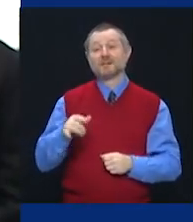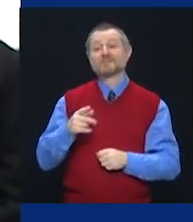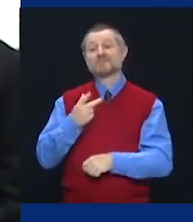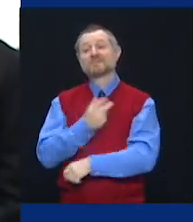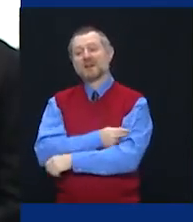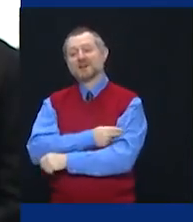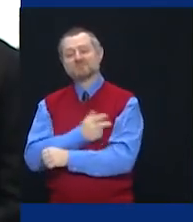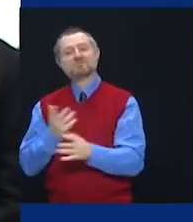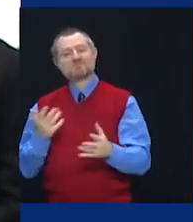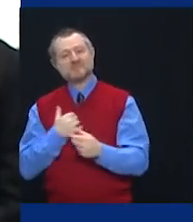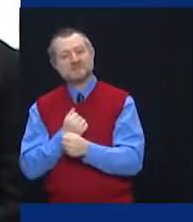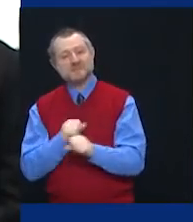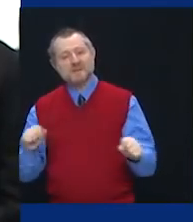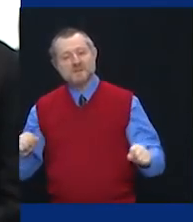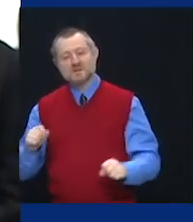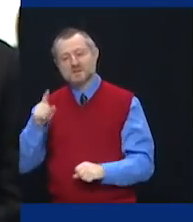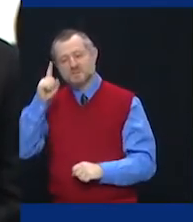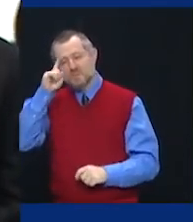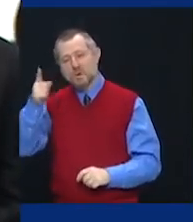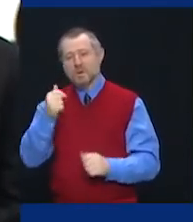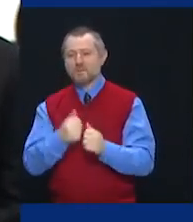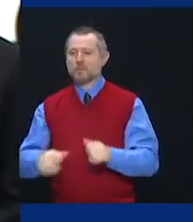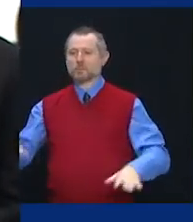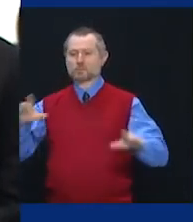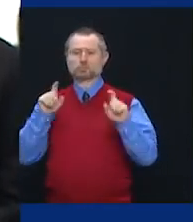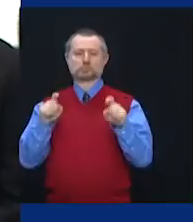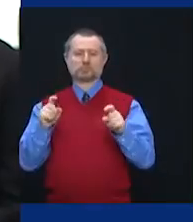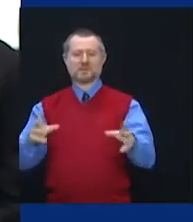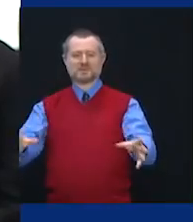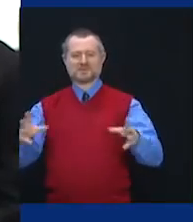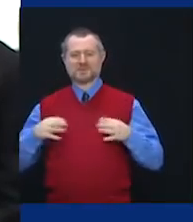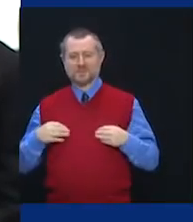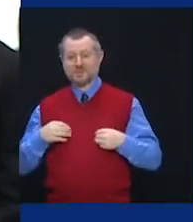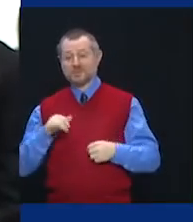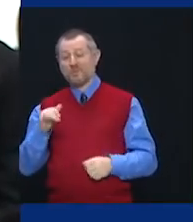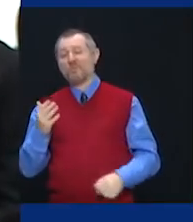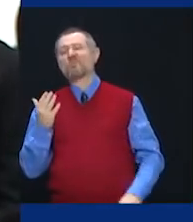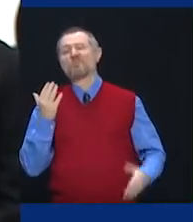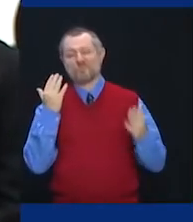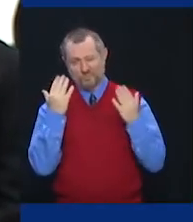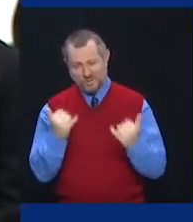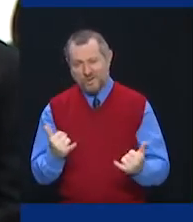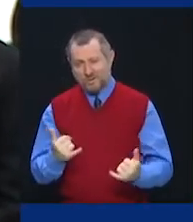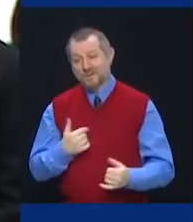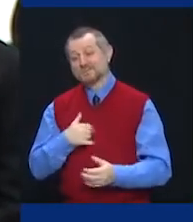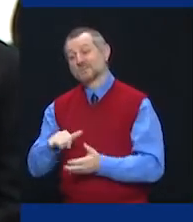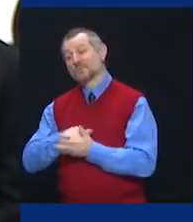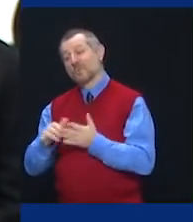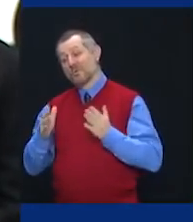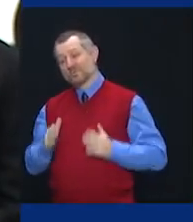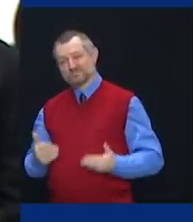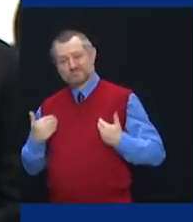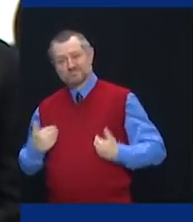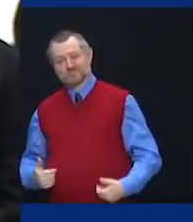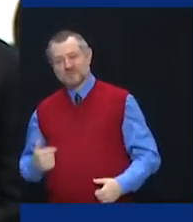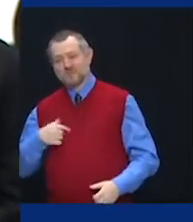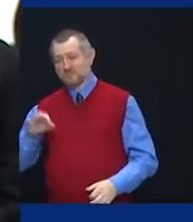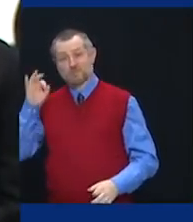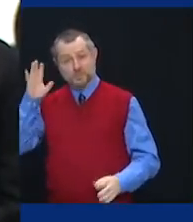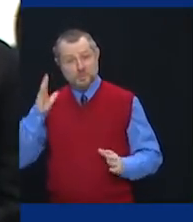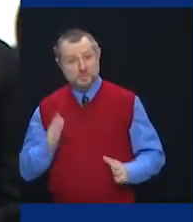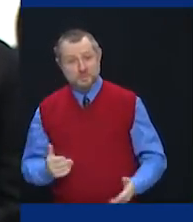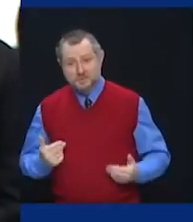smart, and everyone should take it. And that's why, as a New Yorker and as a pastor, I